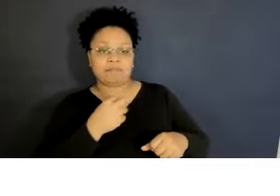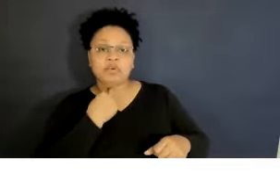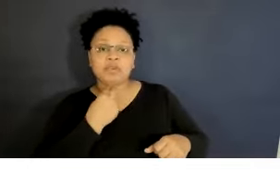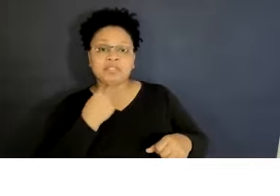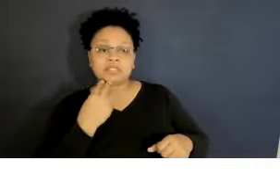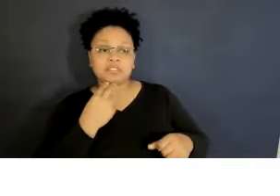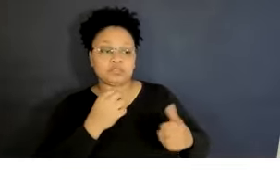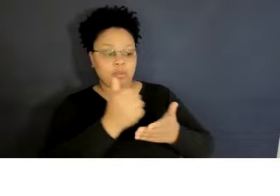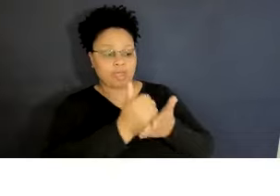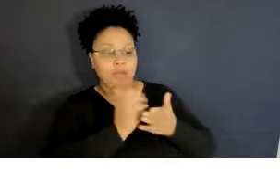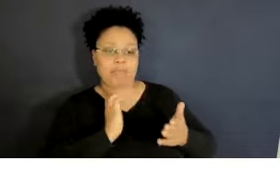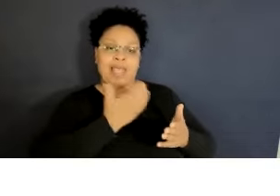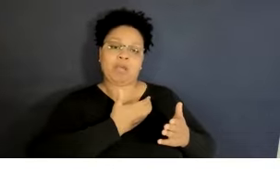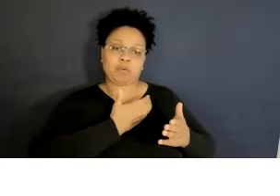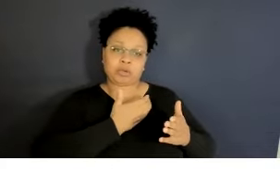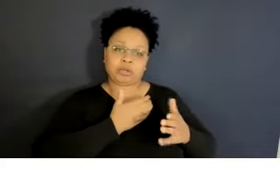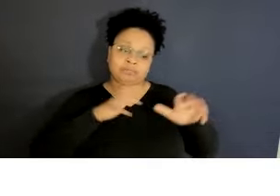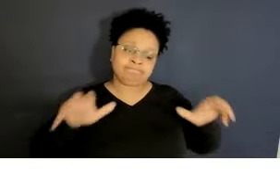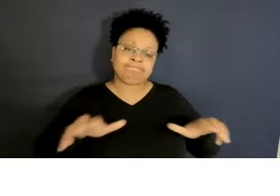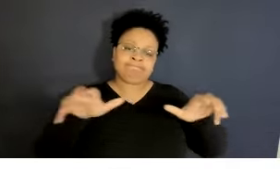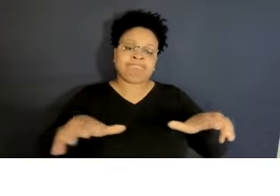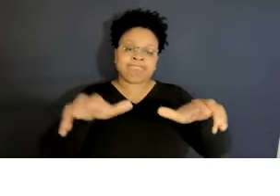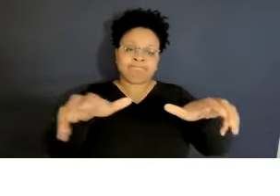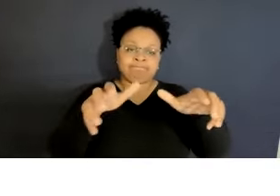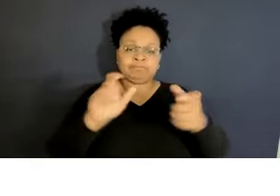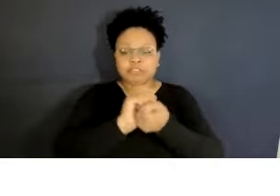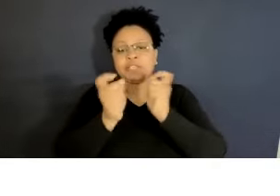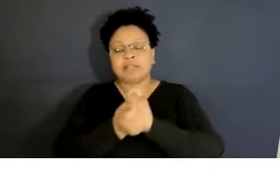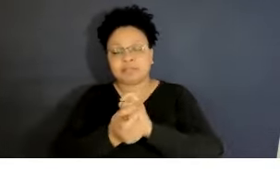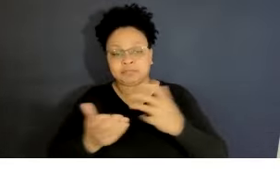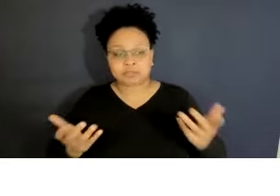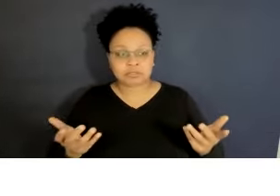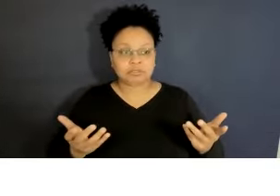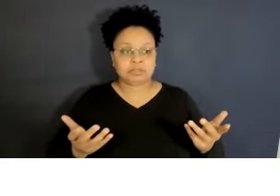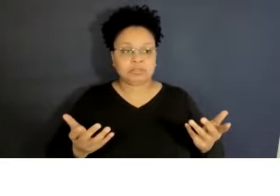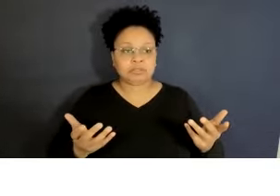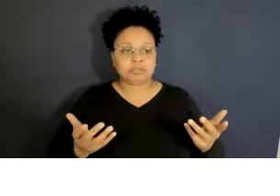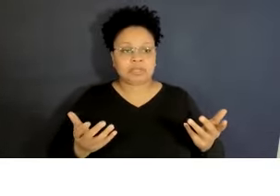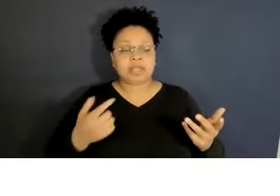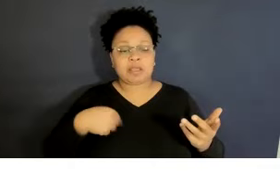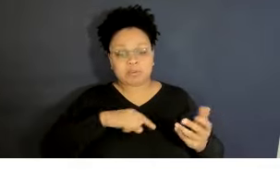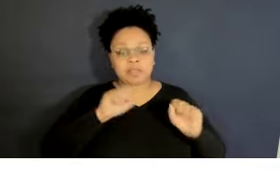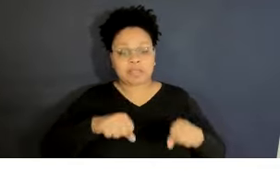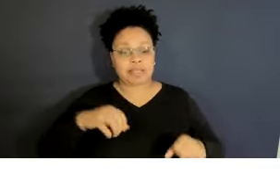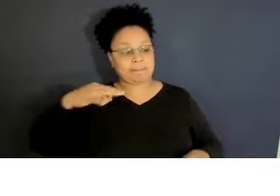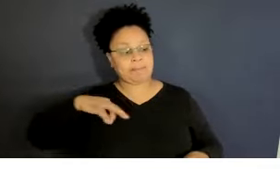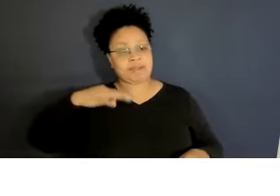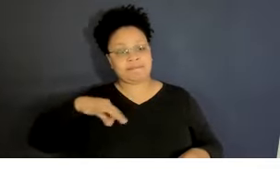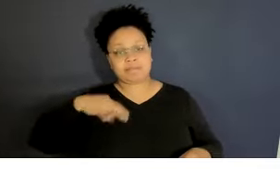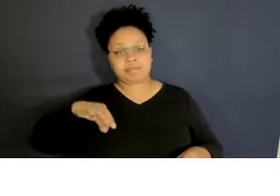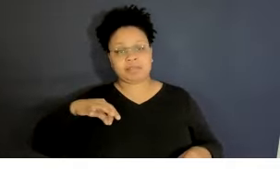our movement, and we can benefit them in ways as well. So let's just come